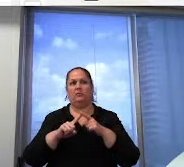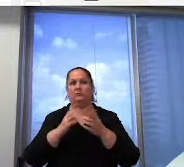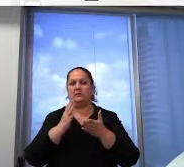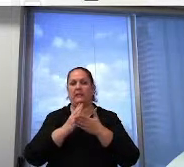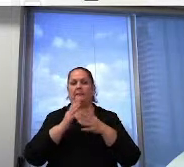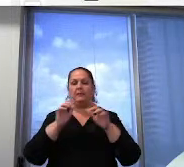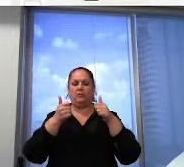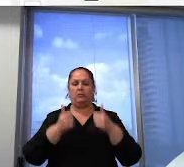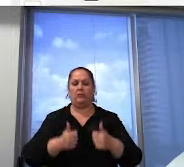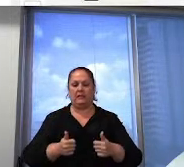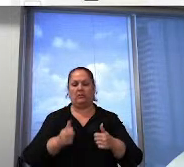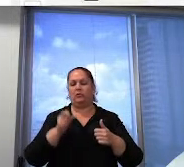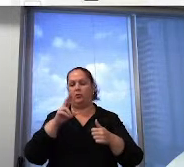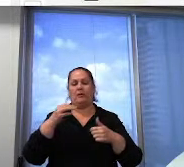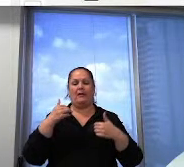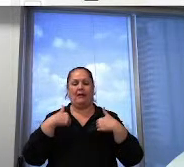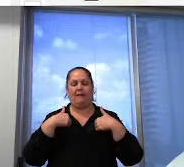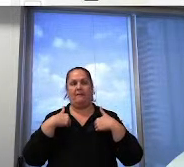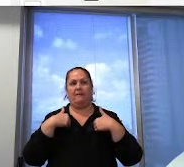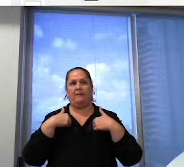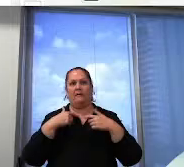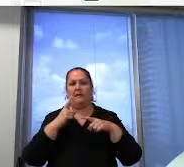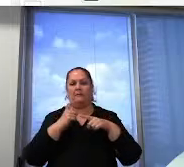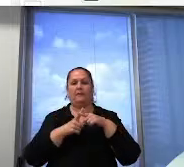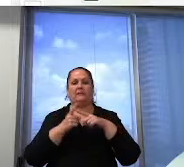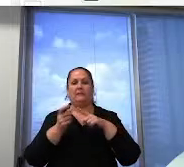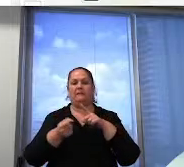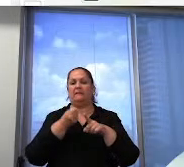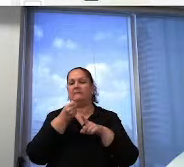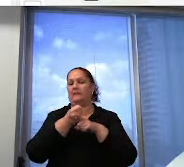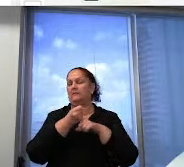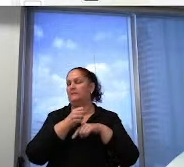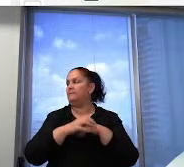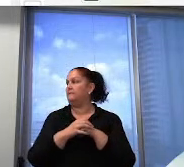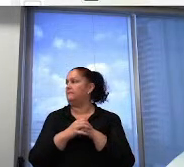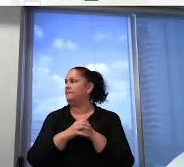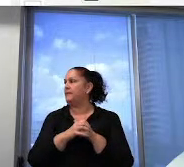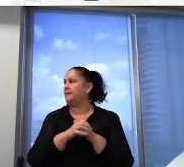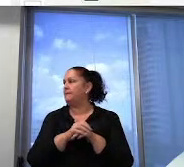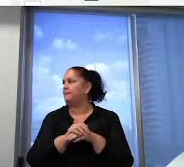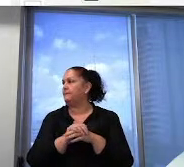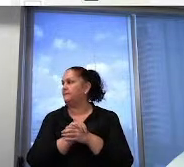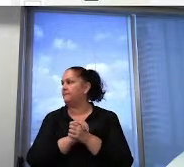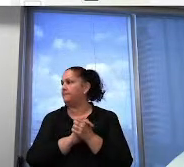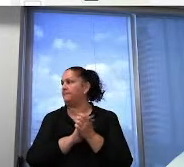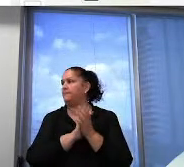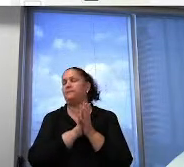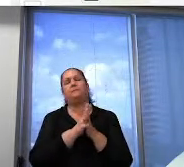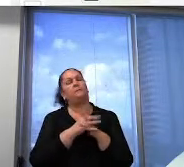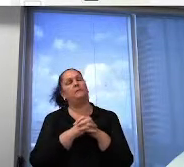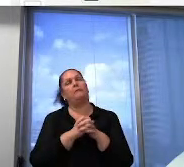cancel that degradation or have a positive effect?